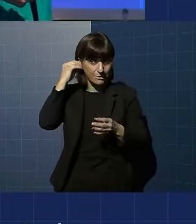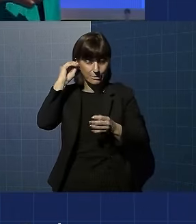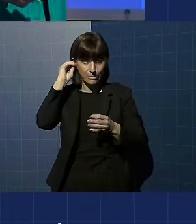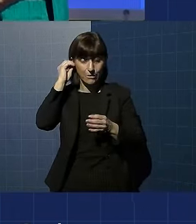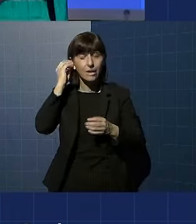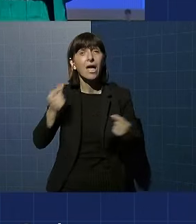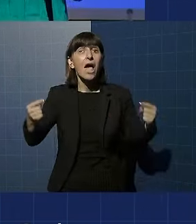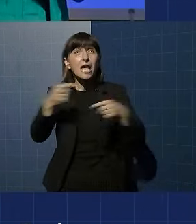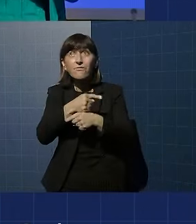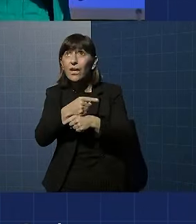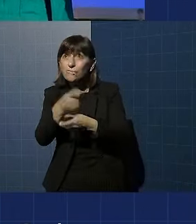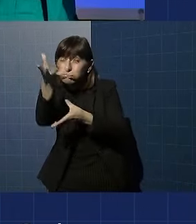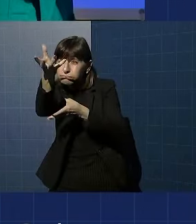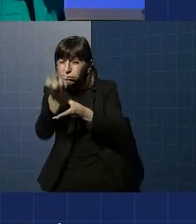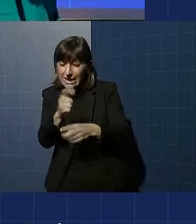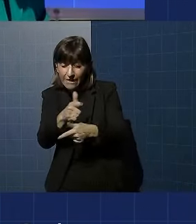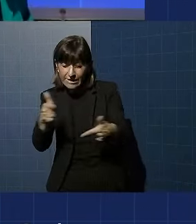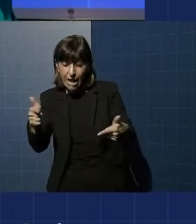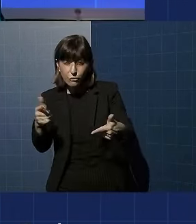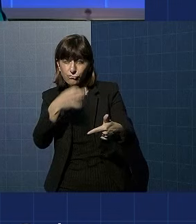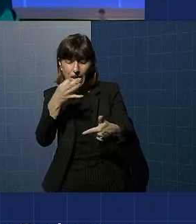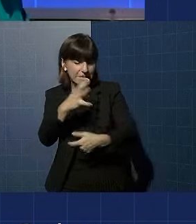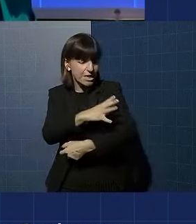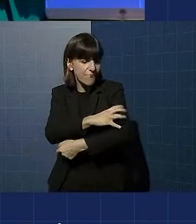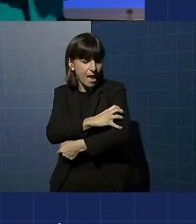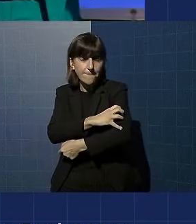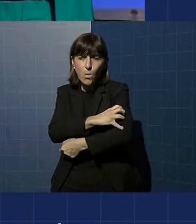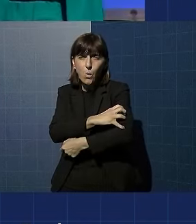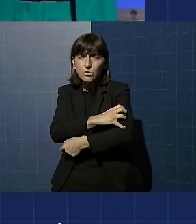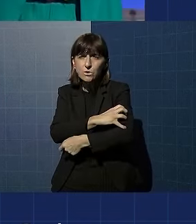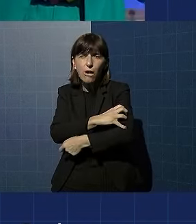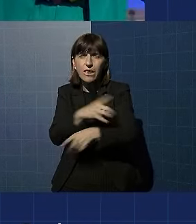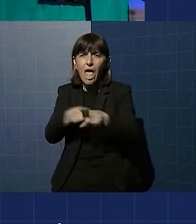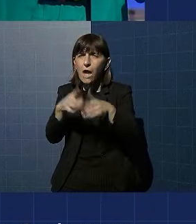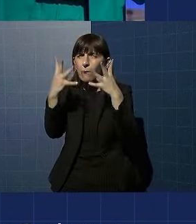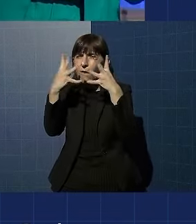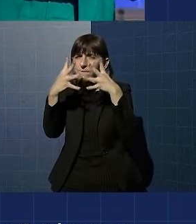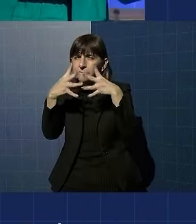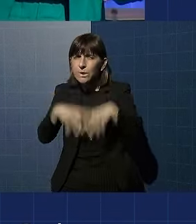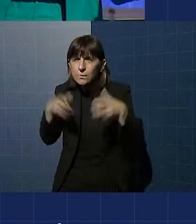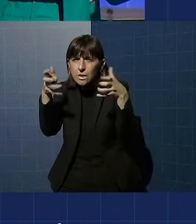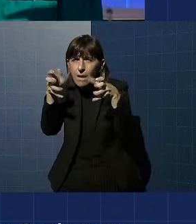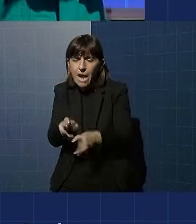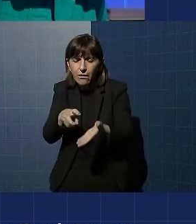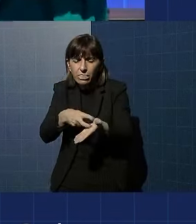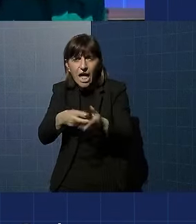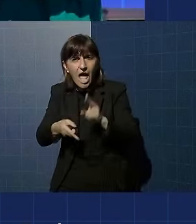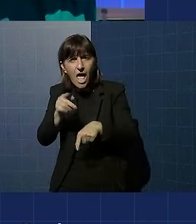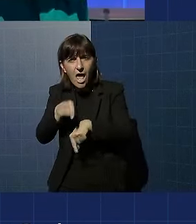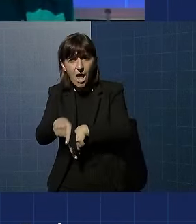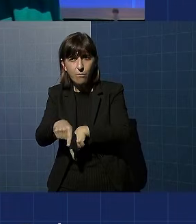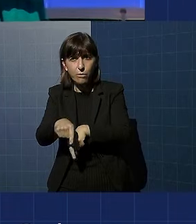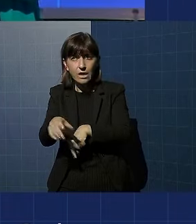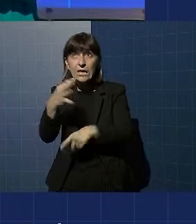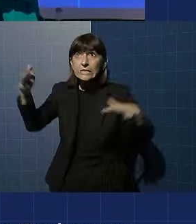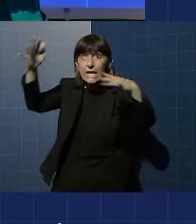This is not so much an issue as long as the astronaut stays in space, but as soon as they come back to Earth or in a